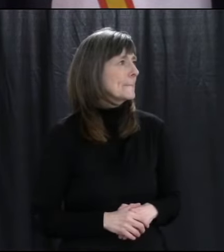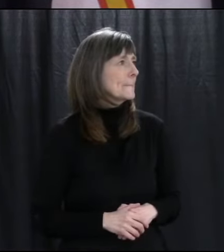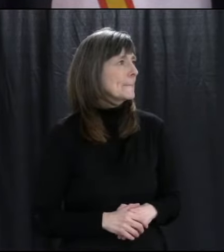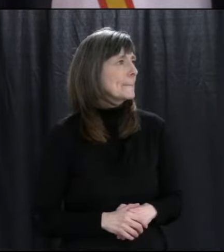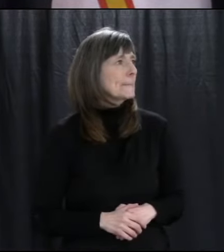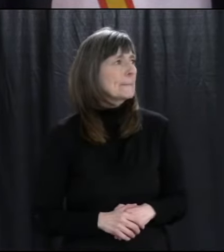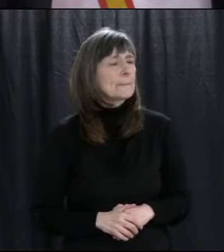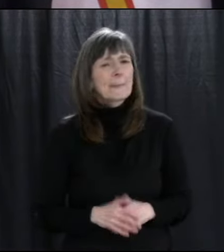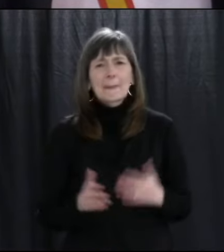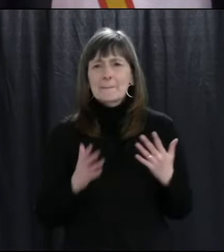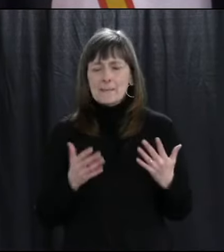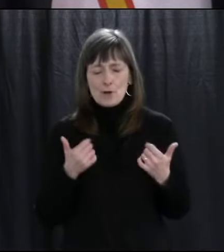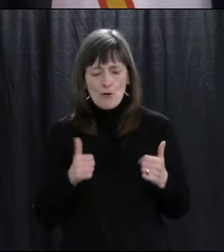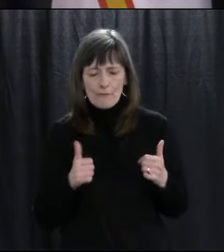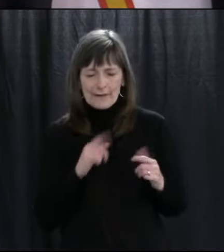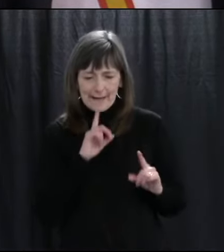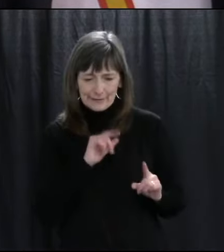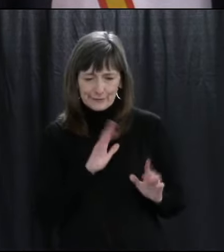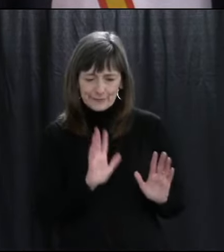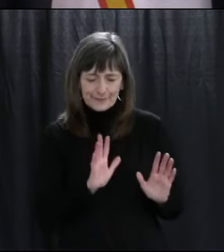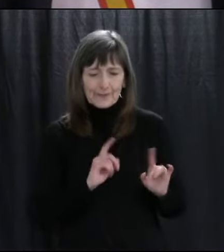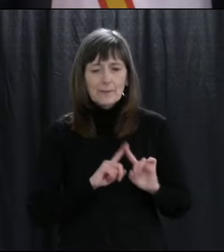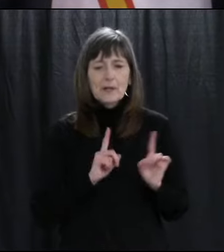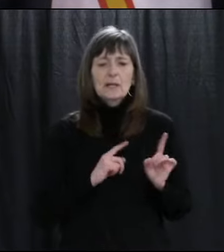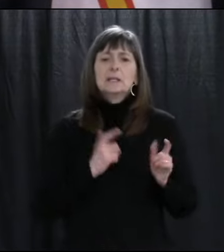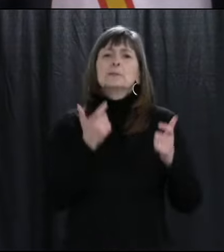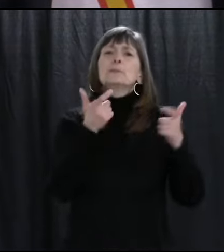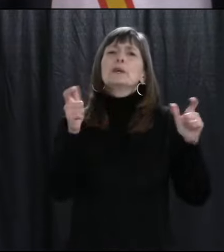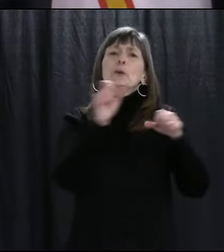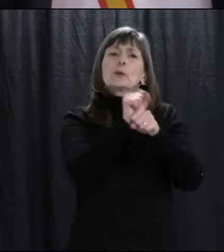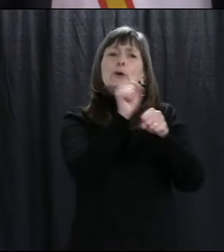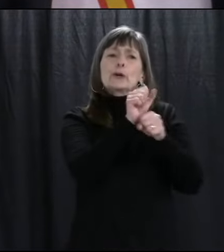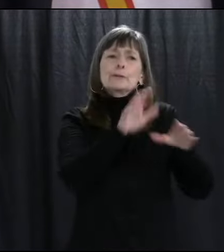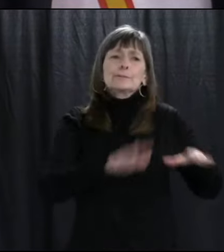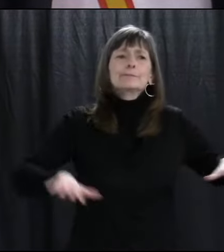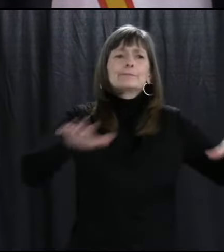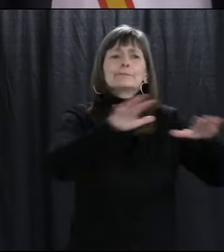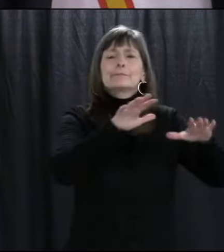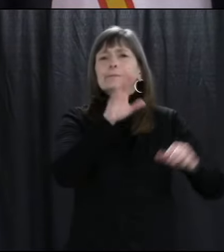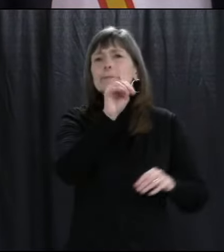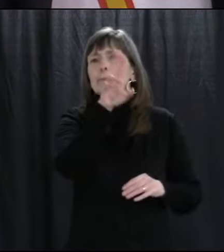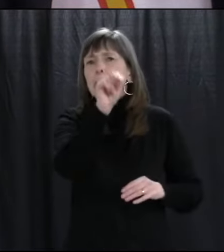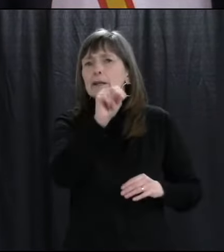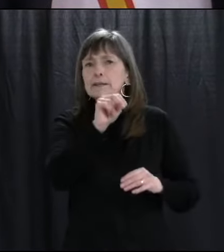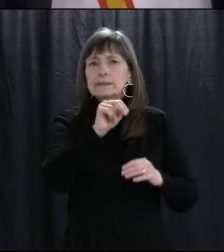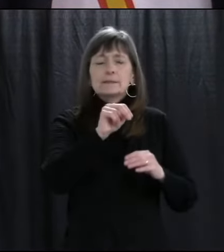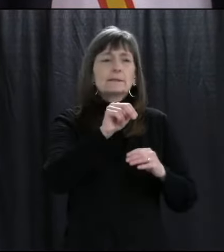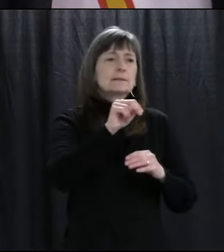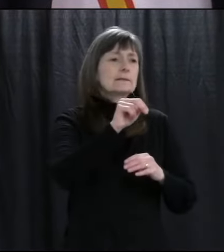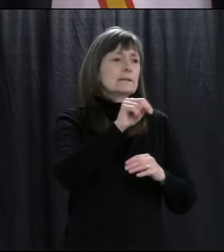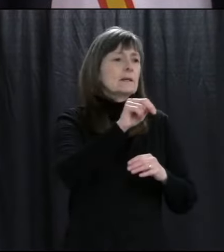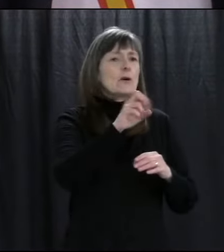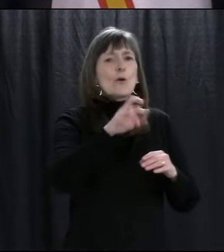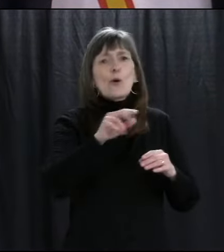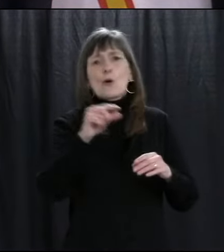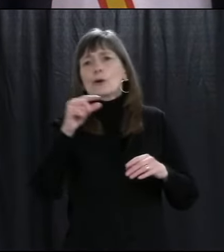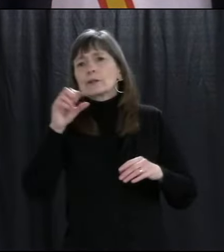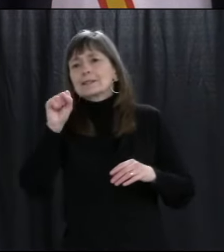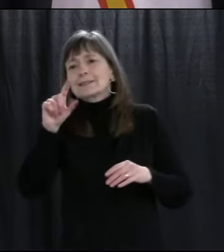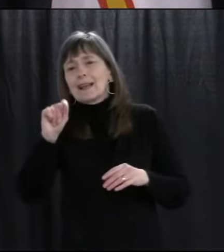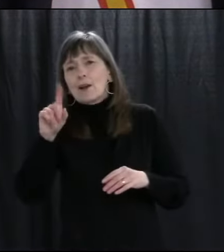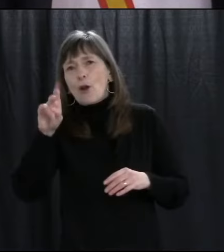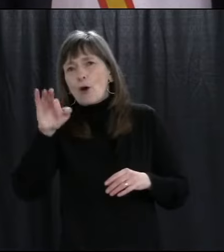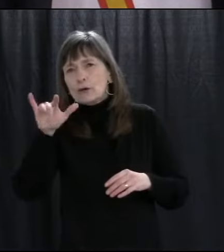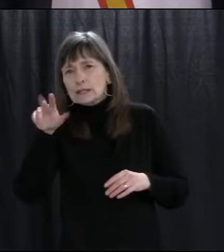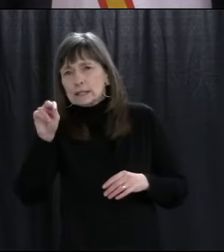You may have spoken to this, but these big work sites like the Muncore Science Facility, Grieg in St. Lawrence are still